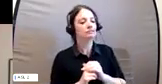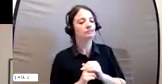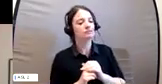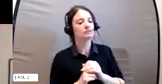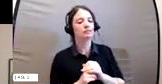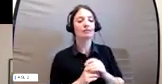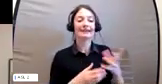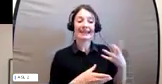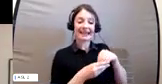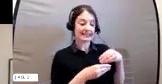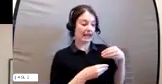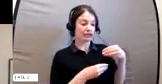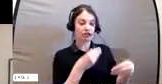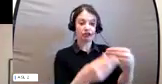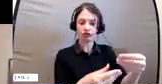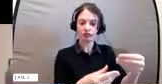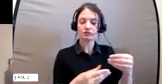intergenerational guilt and